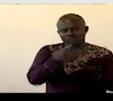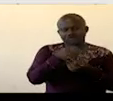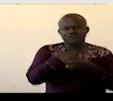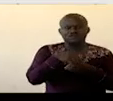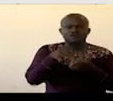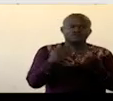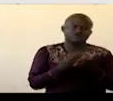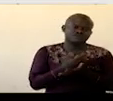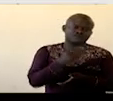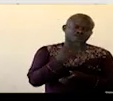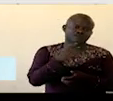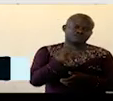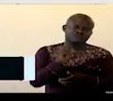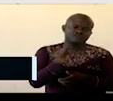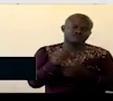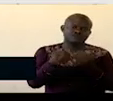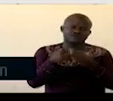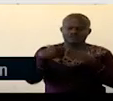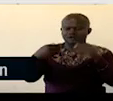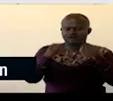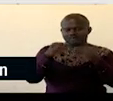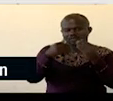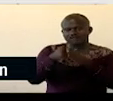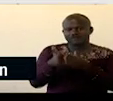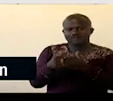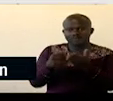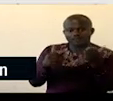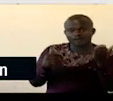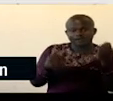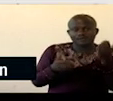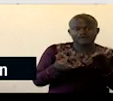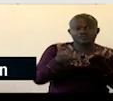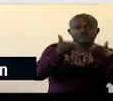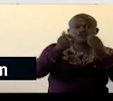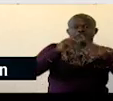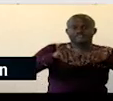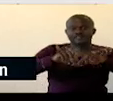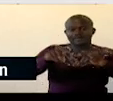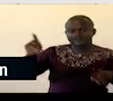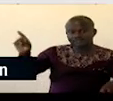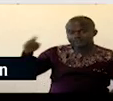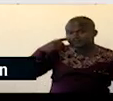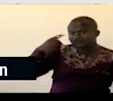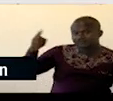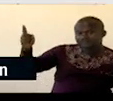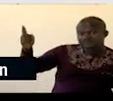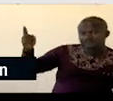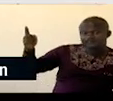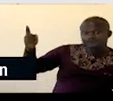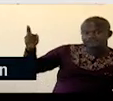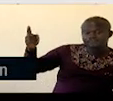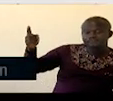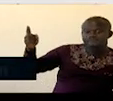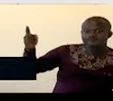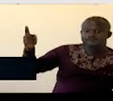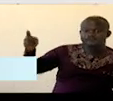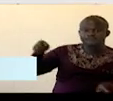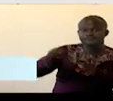crops, as a source of material for breeding and improved varieties, as a source of